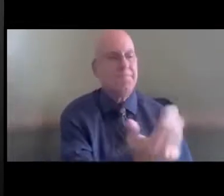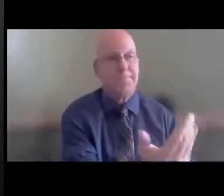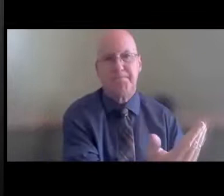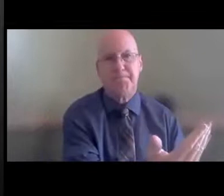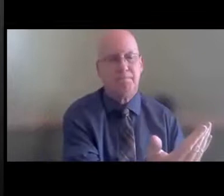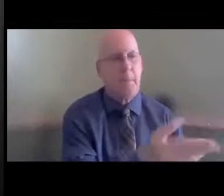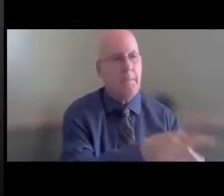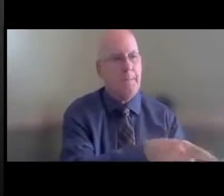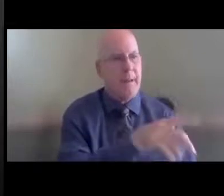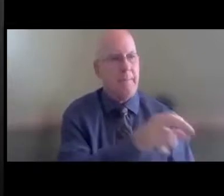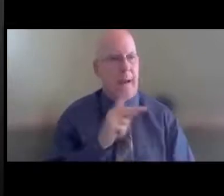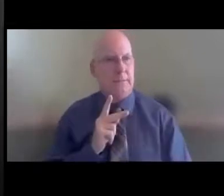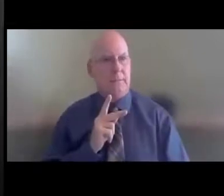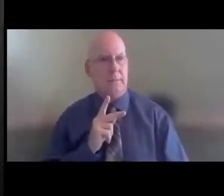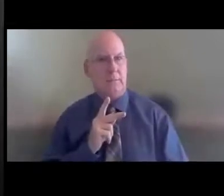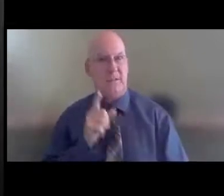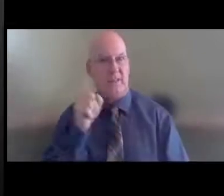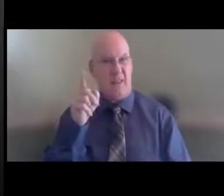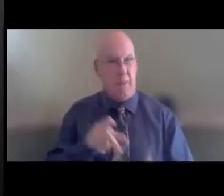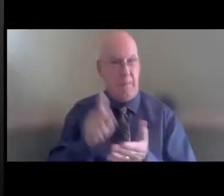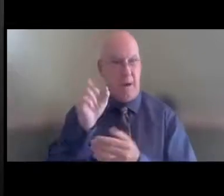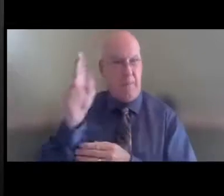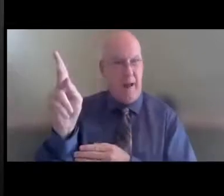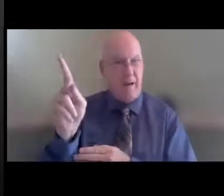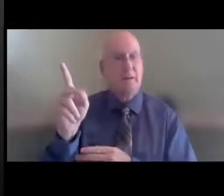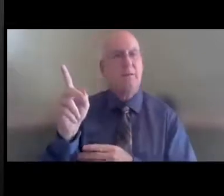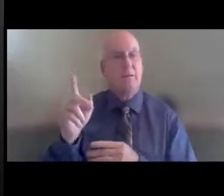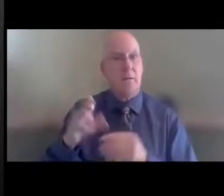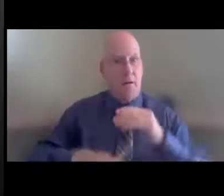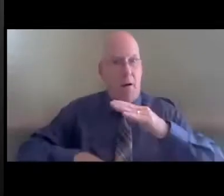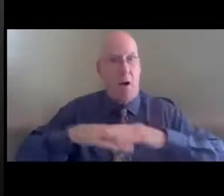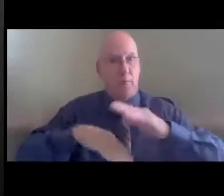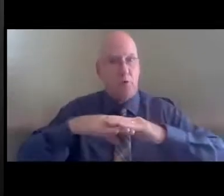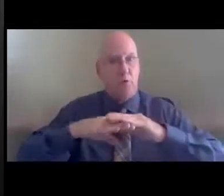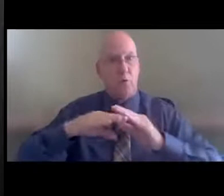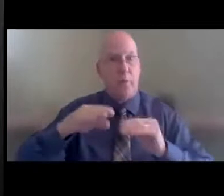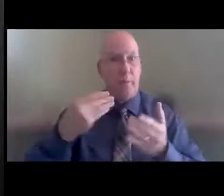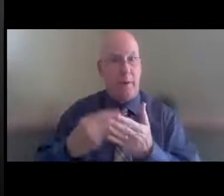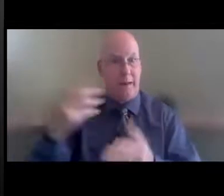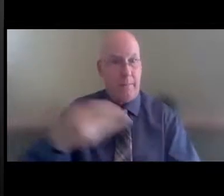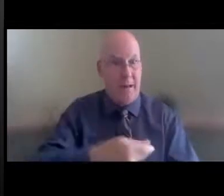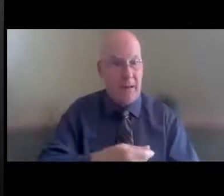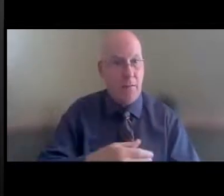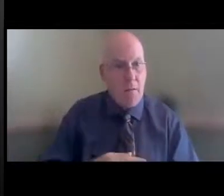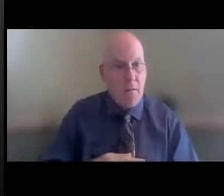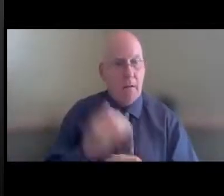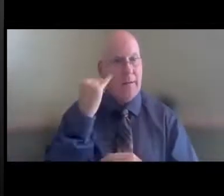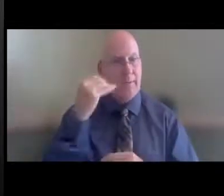get paid back. And they get paid back to the extent that they paid out money. So if they pay